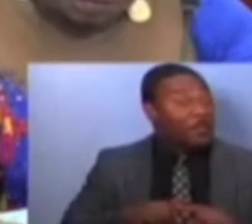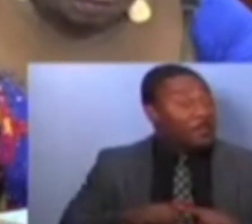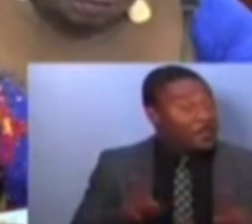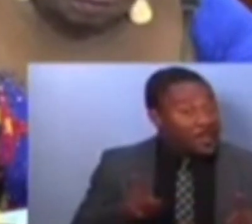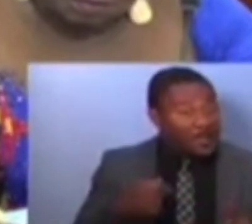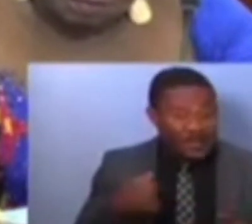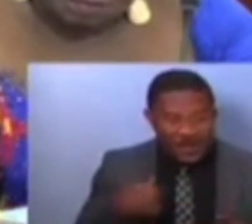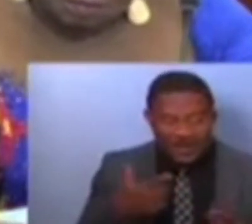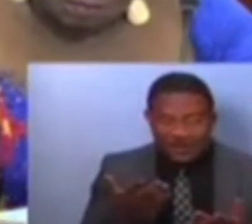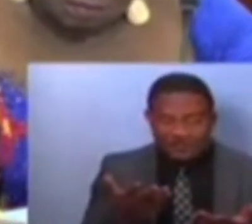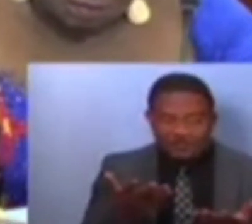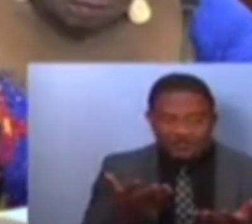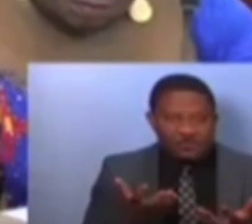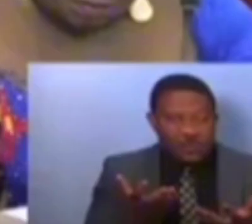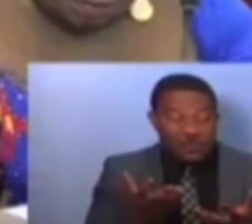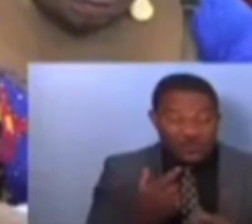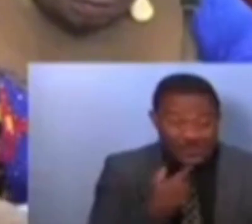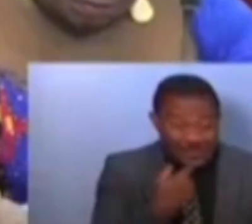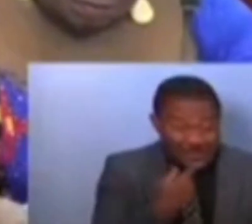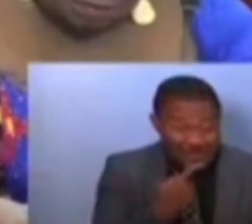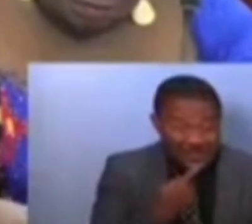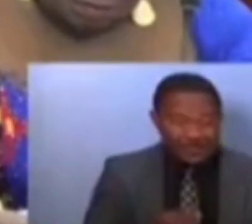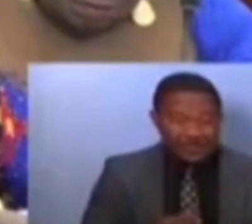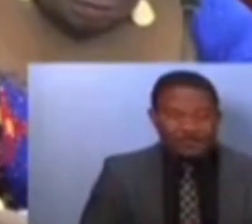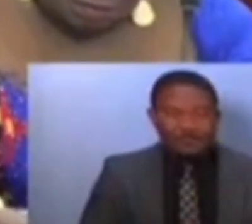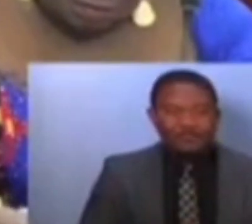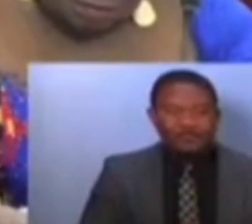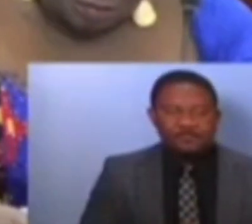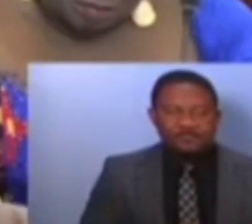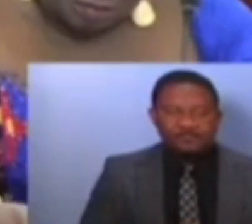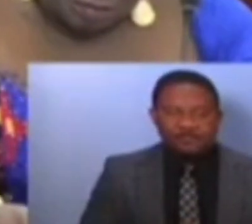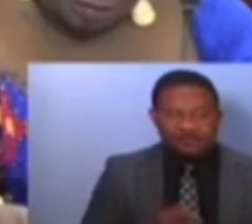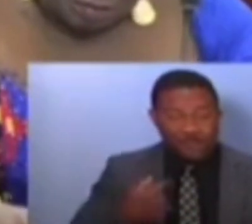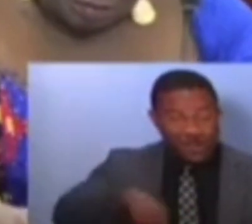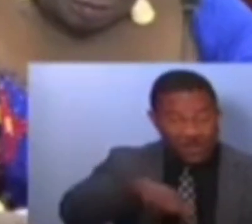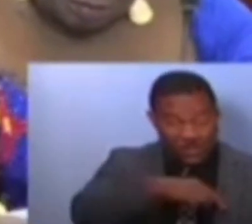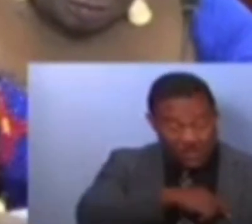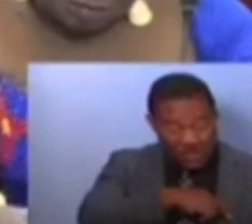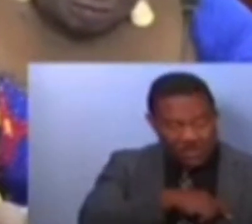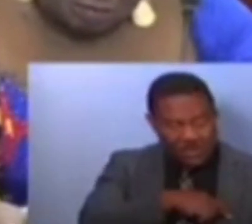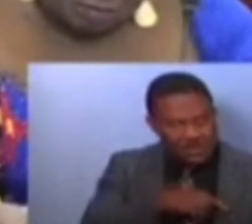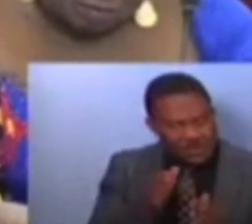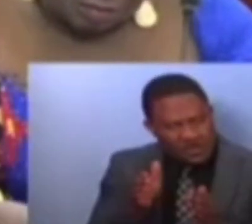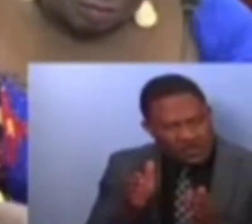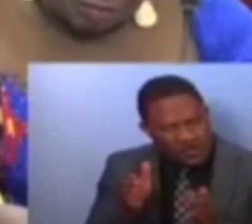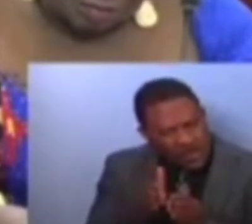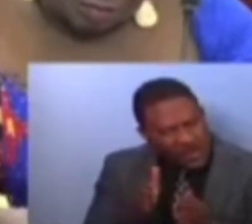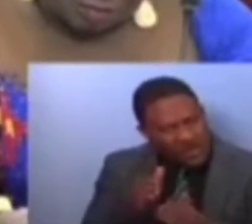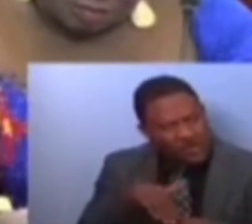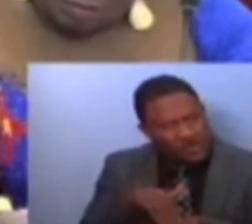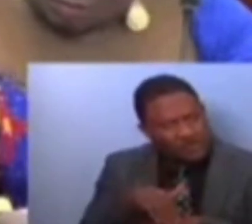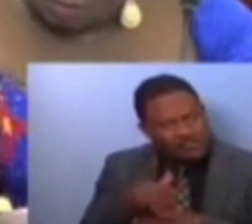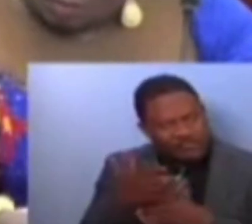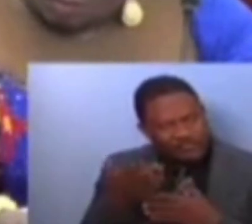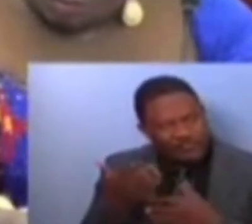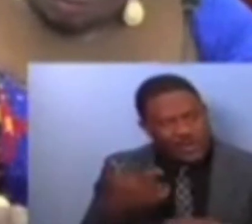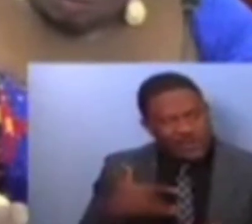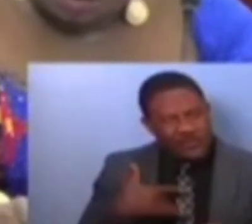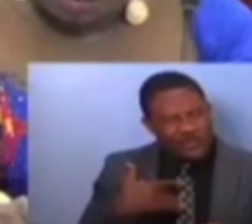I would want to register the displeasure of the minority side on how this issue has been